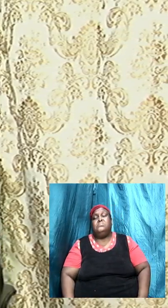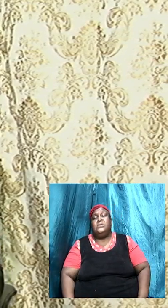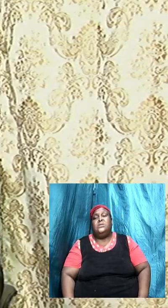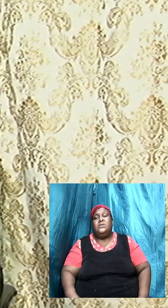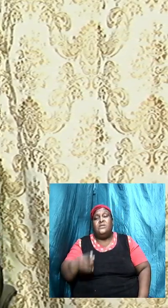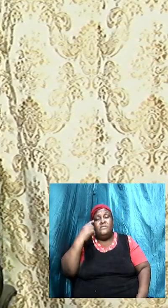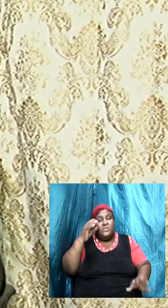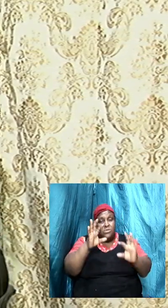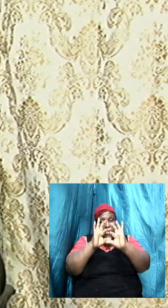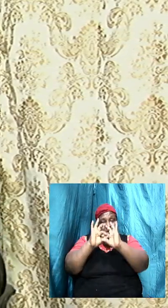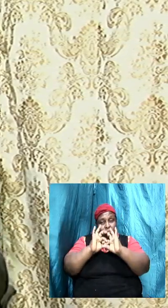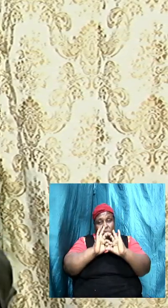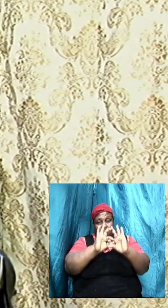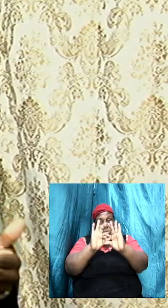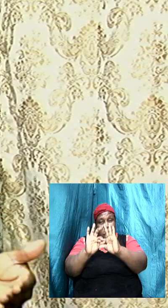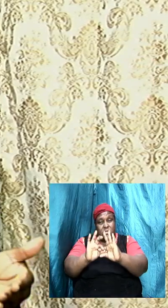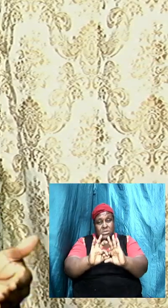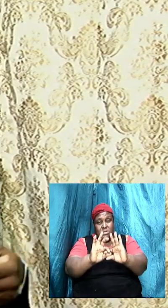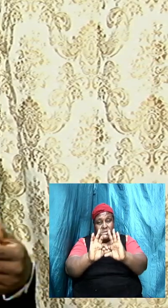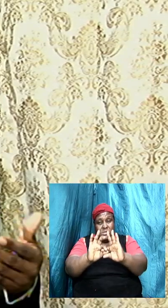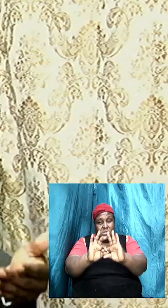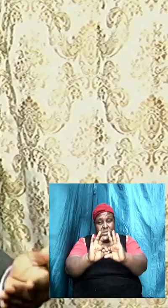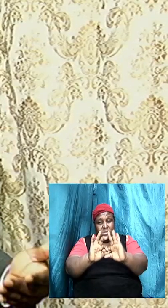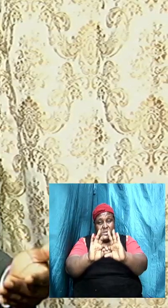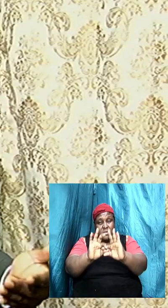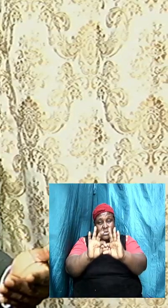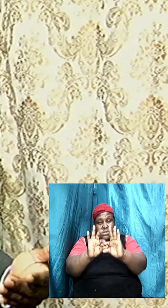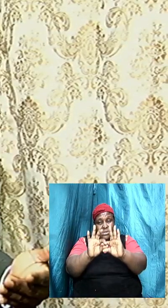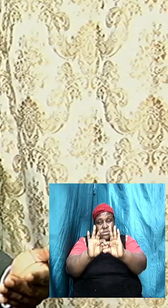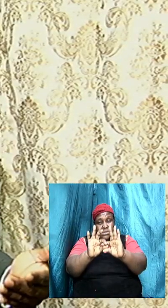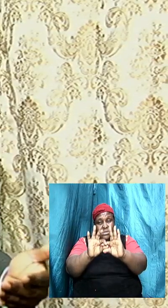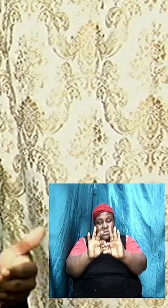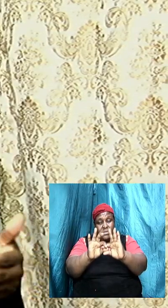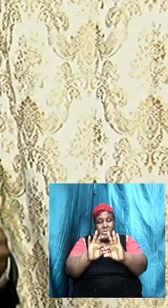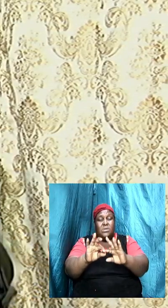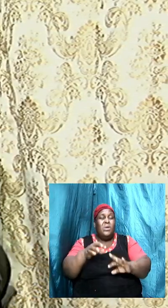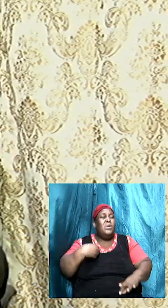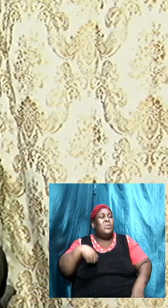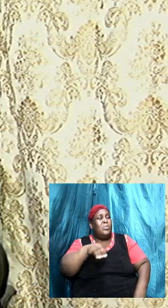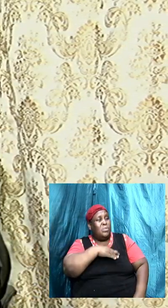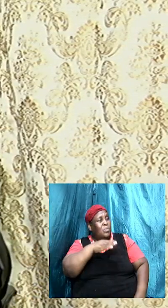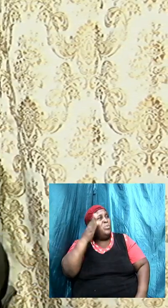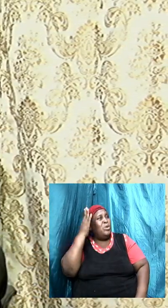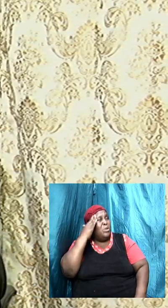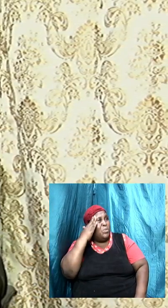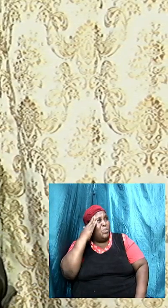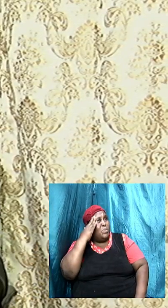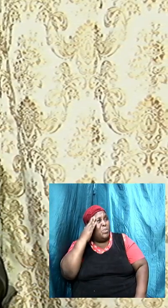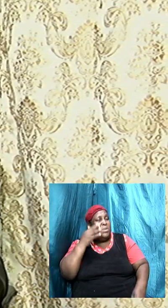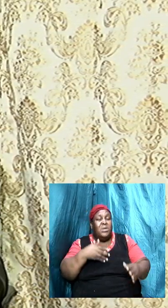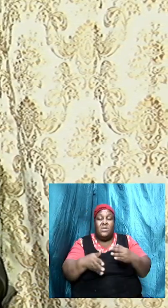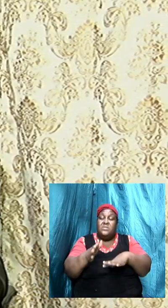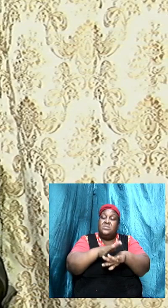for unity. And this is not anything new. We know about this. But there is a call